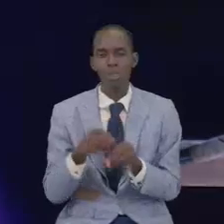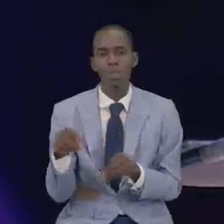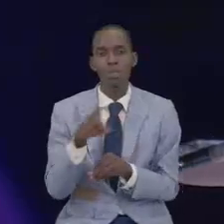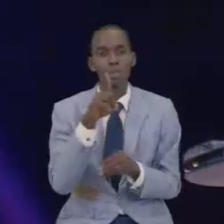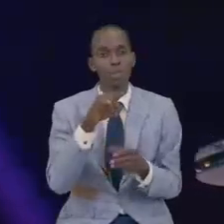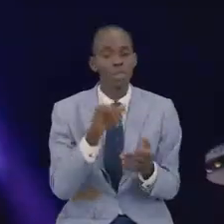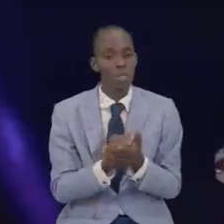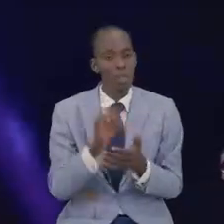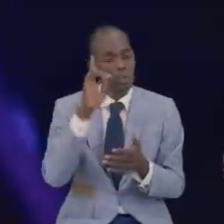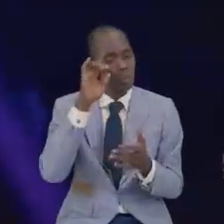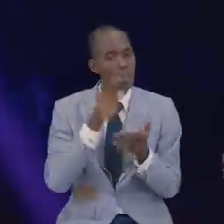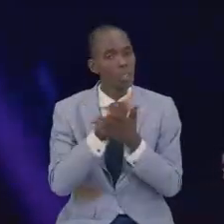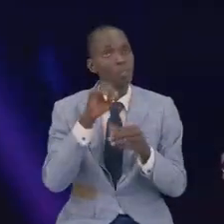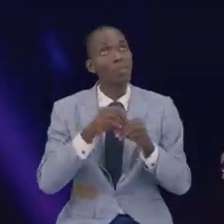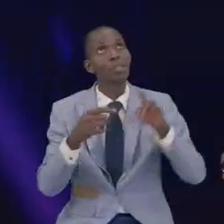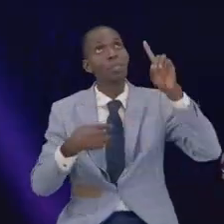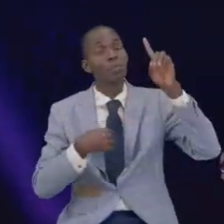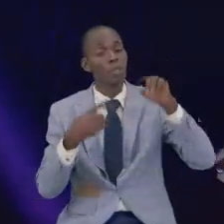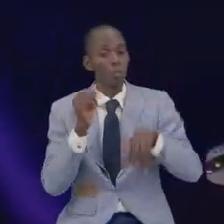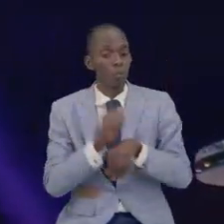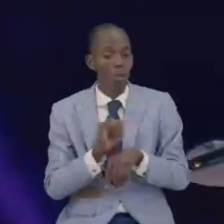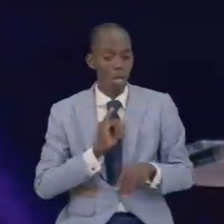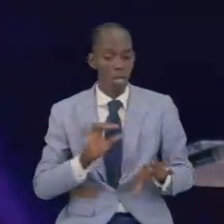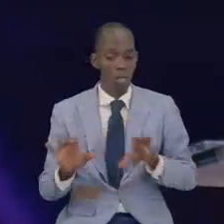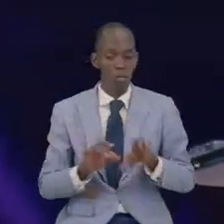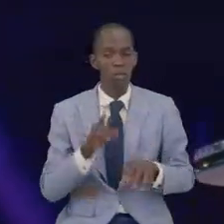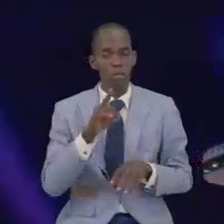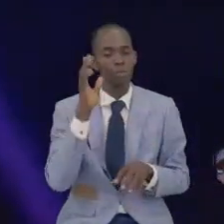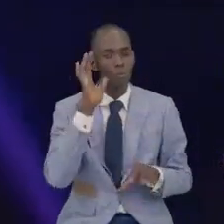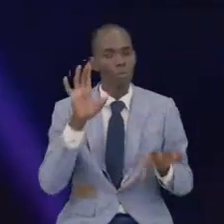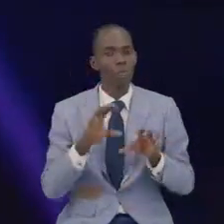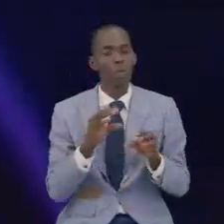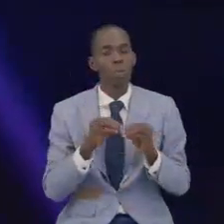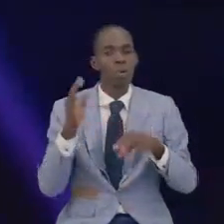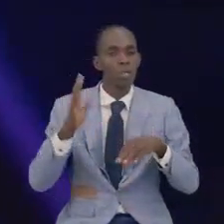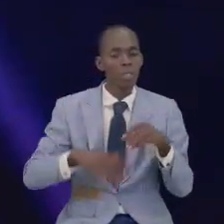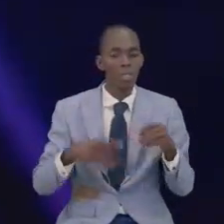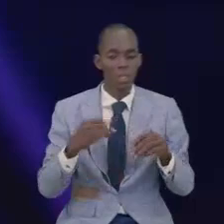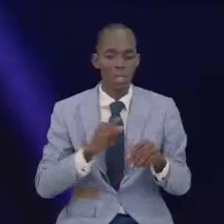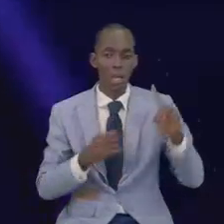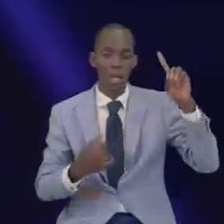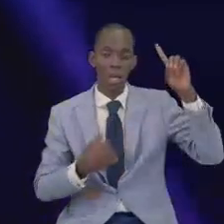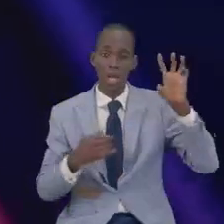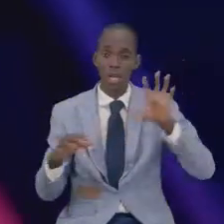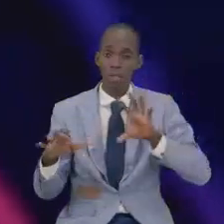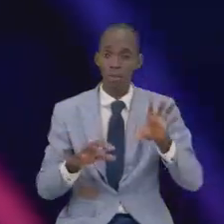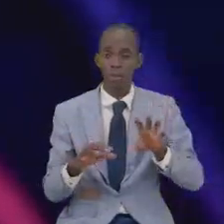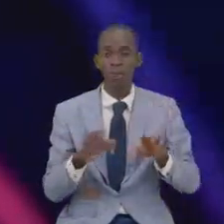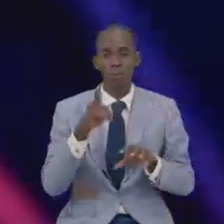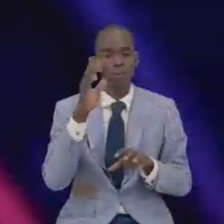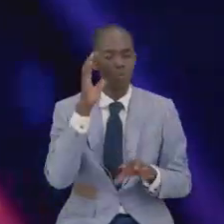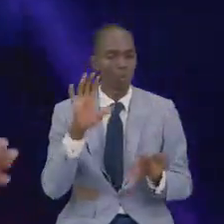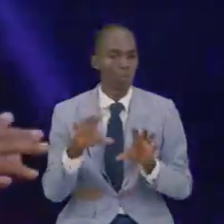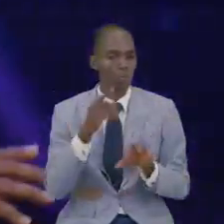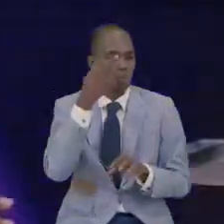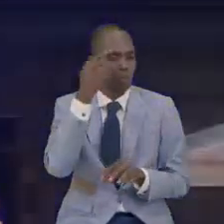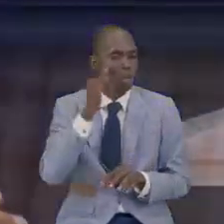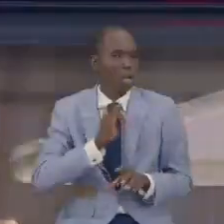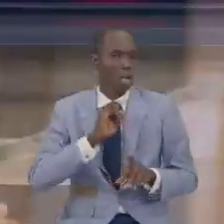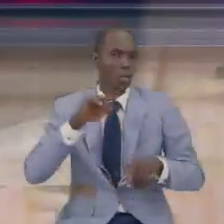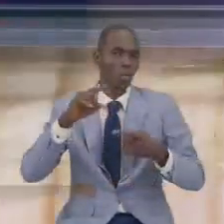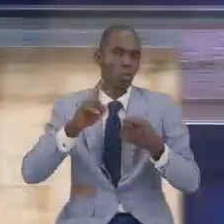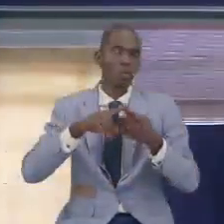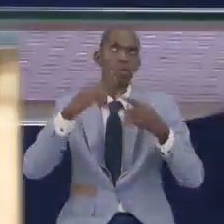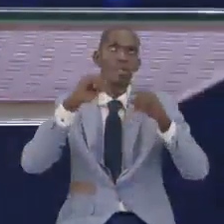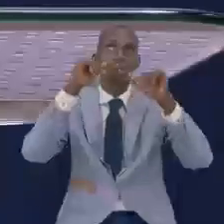me, the works I do, he shall do, and greater works than this shall he do, because I go to the Father. And if ye will